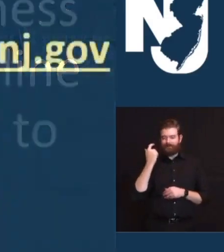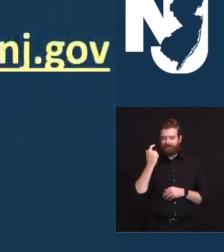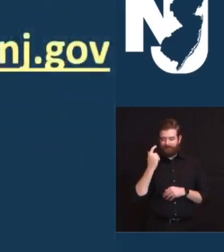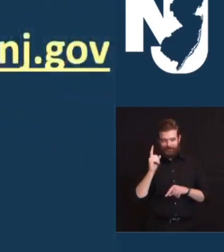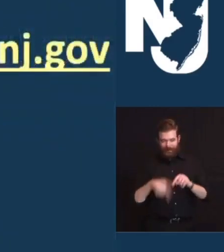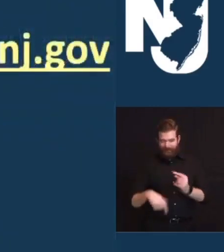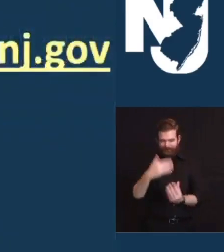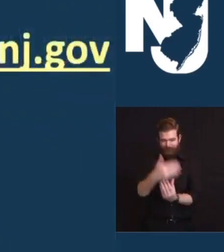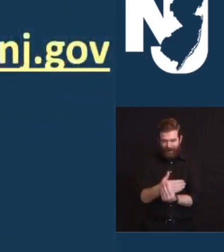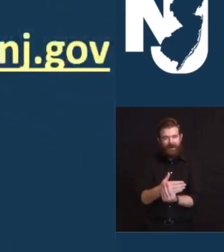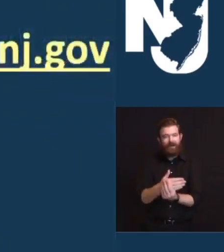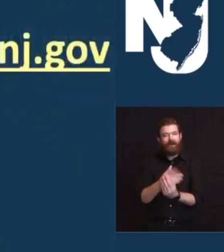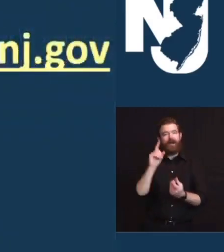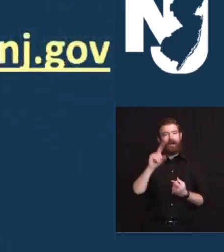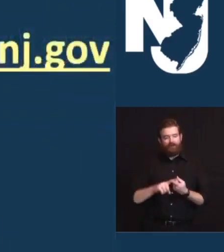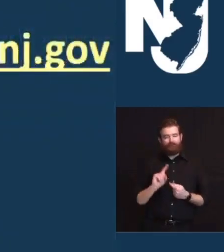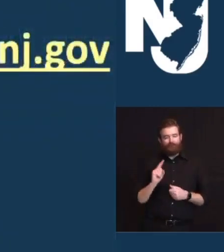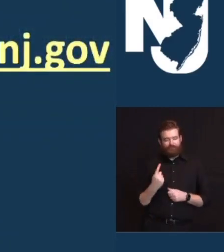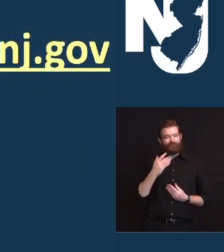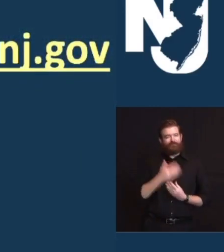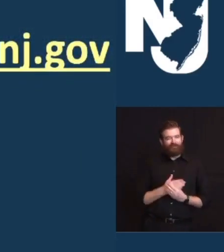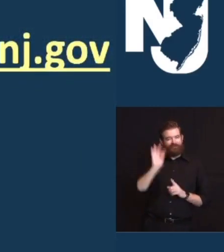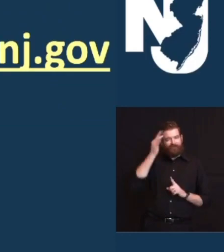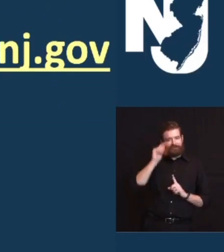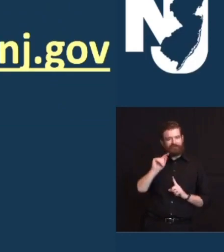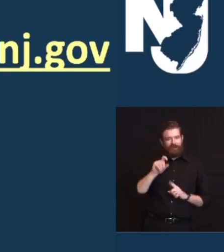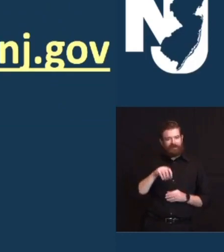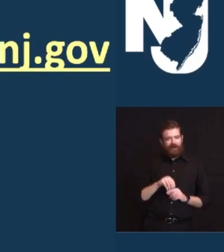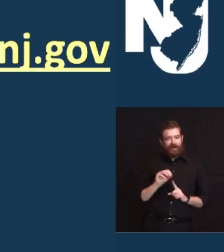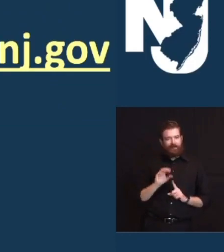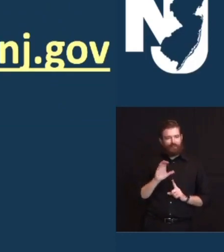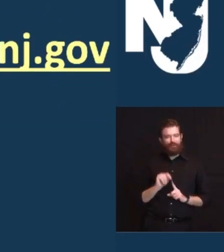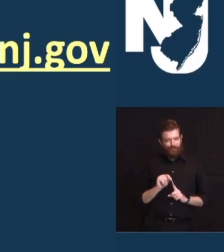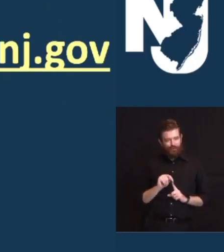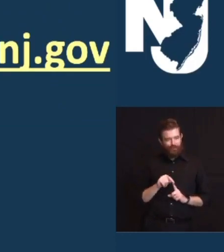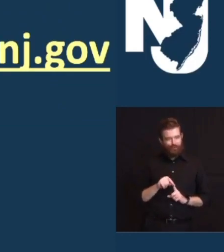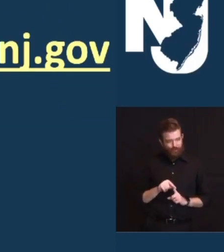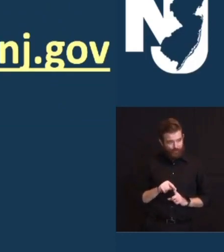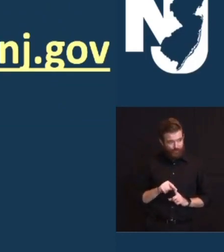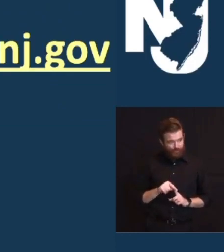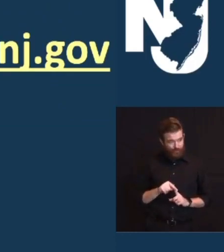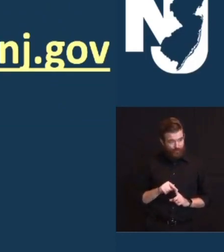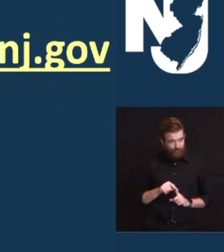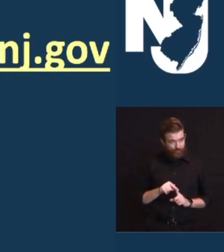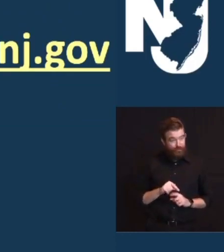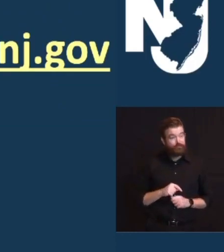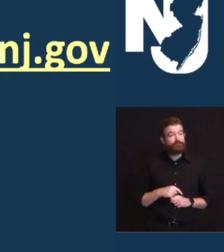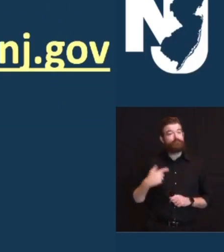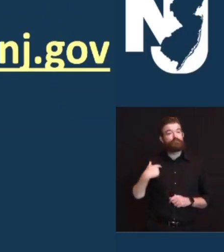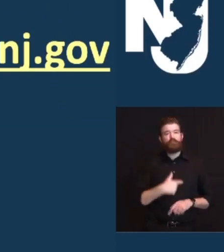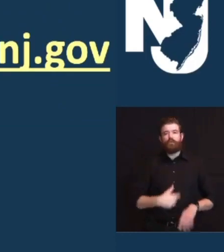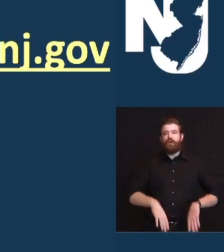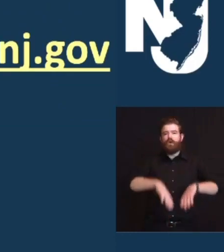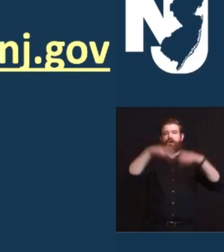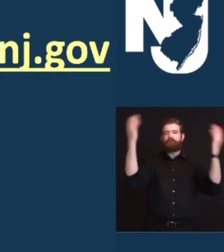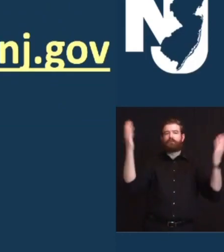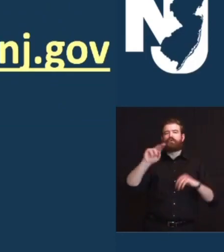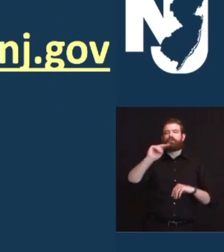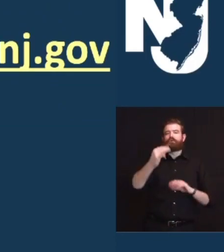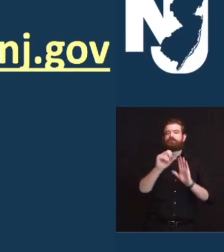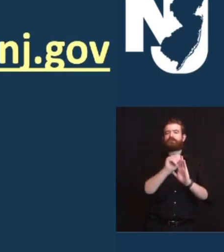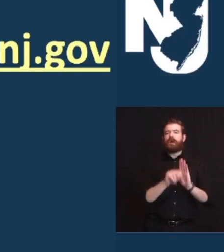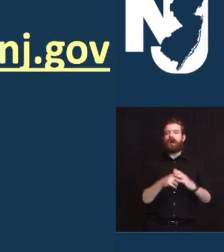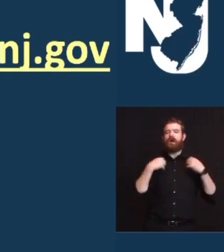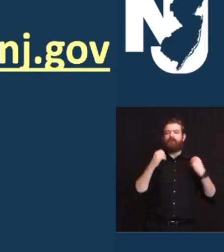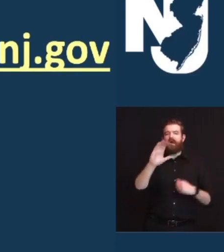Next, yesterday we announced the opening of New Jersey's new state-run healthcare exchange under the Affordable Care Act in advance of the